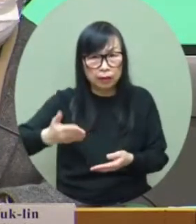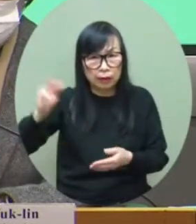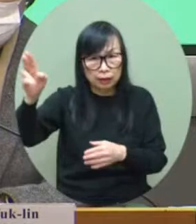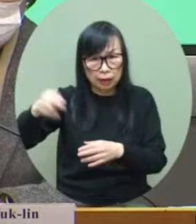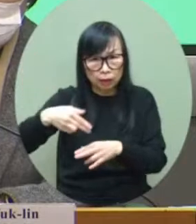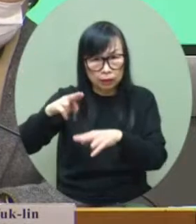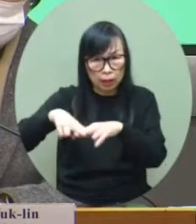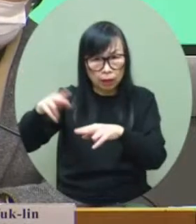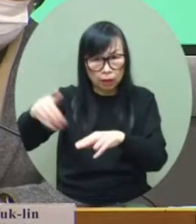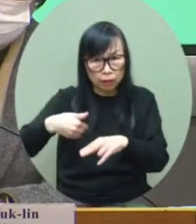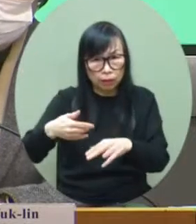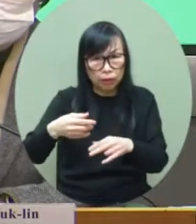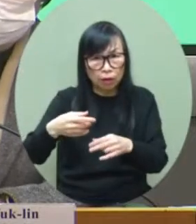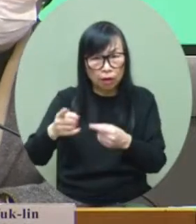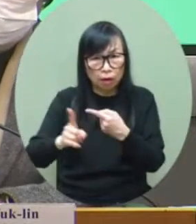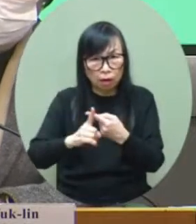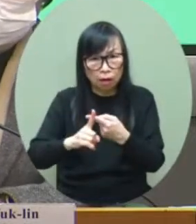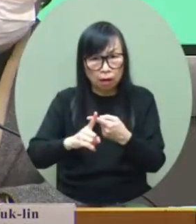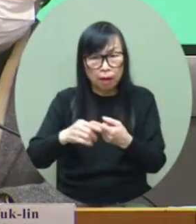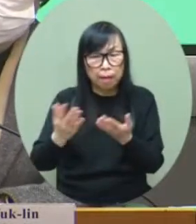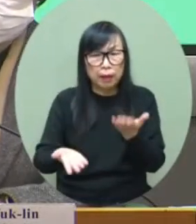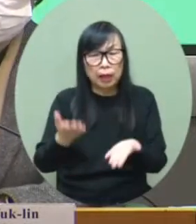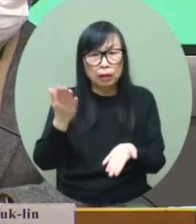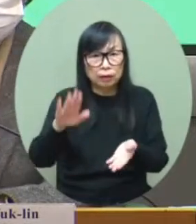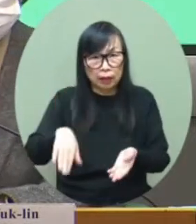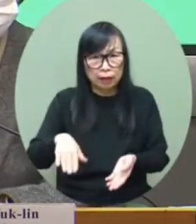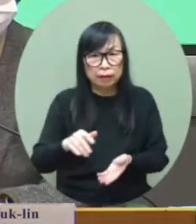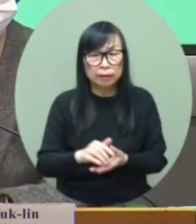accounts for 16%. It shows that